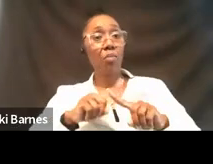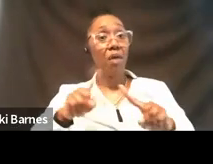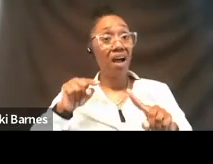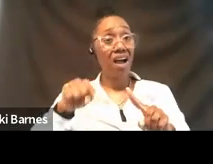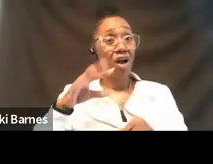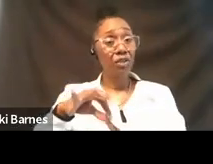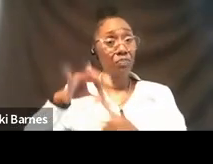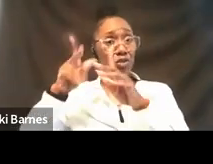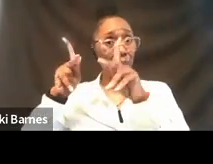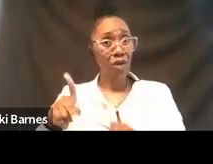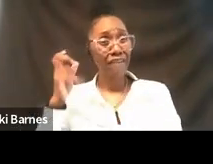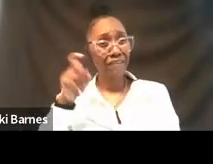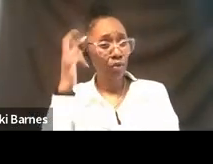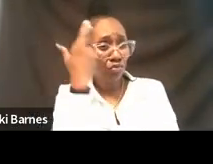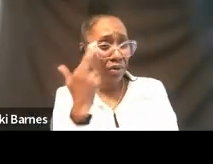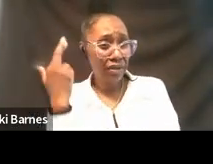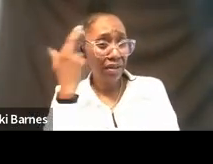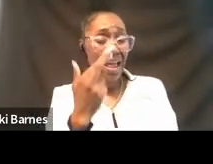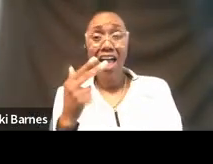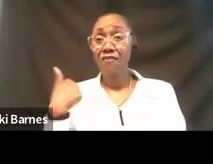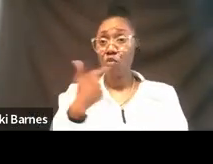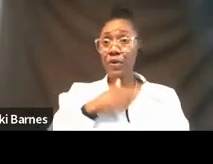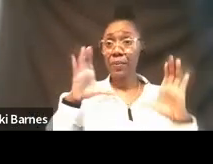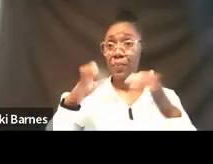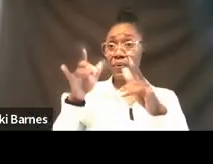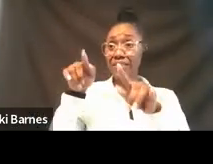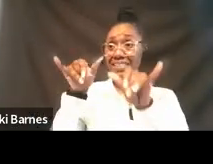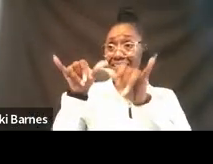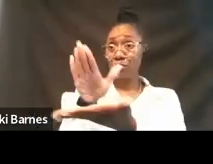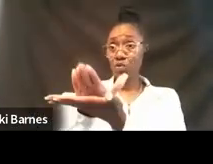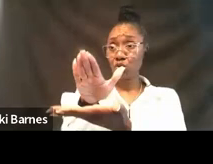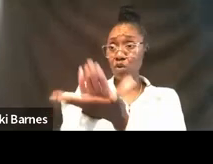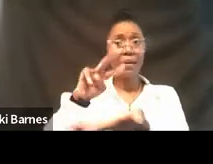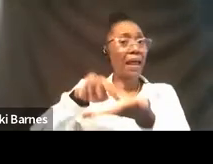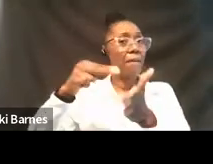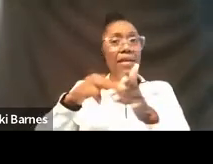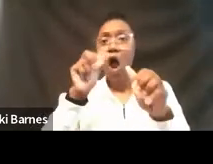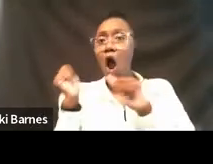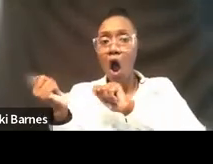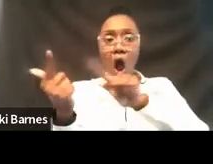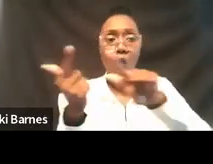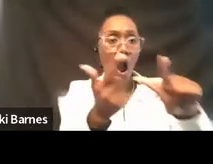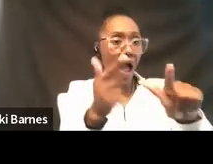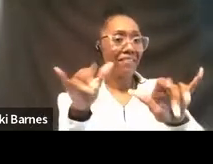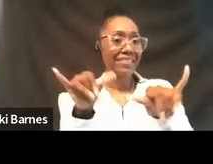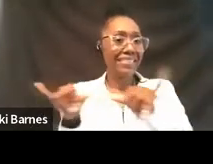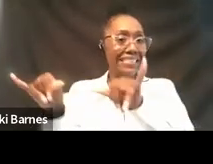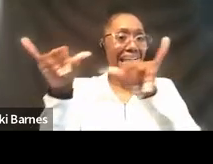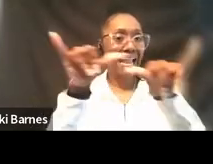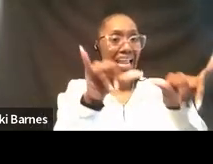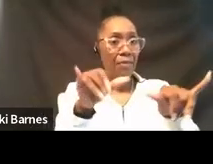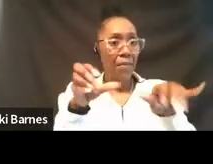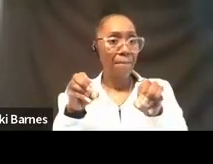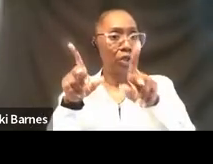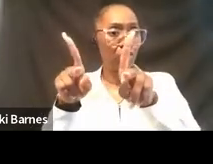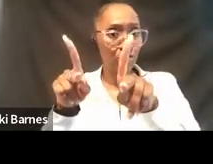realize that just because people are in the same place does not mean they have the same opportunity. We have to check our bias at the door to make sure that we're